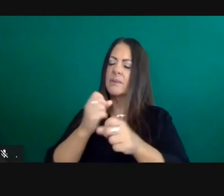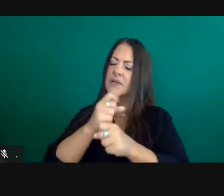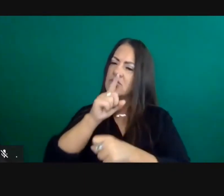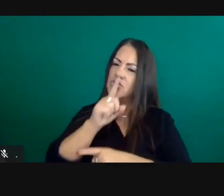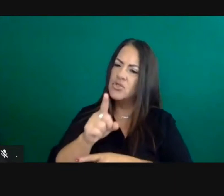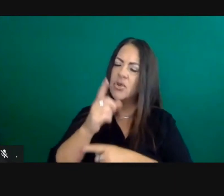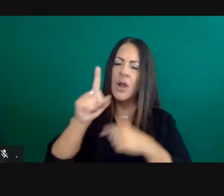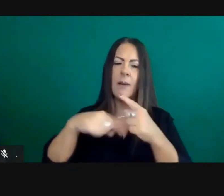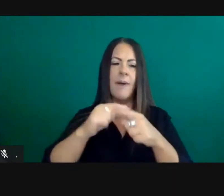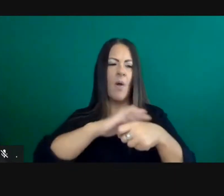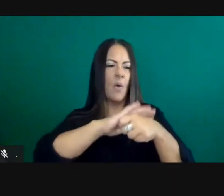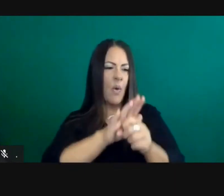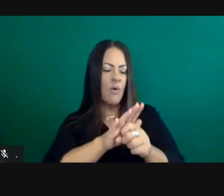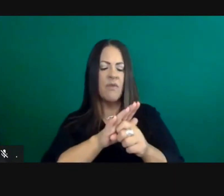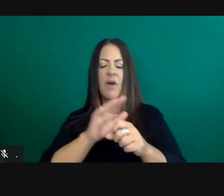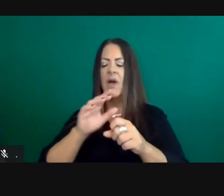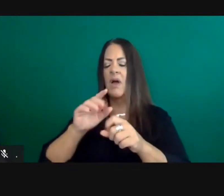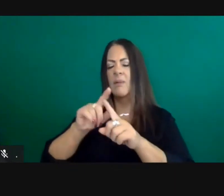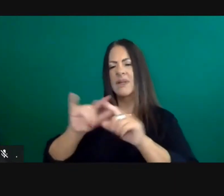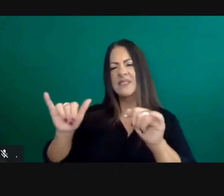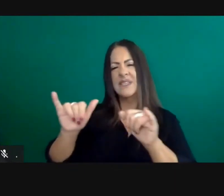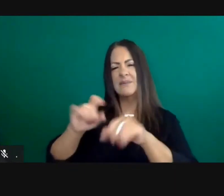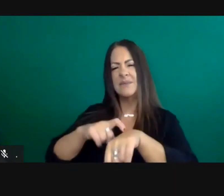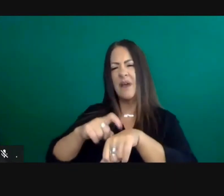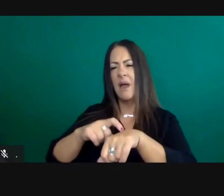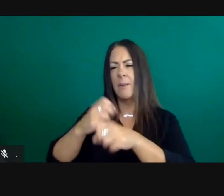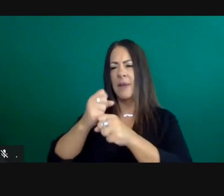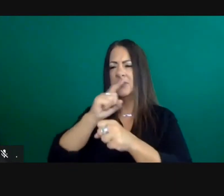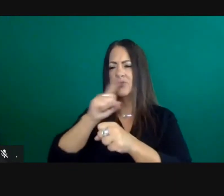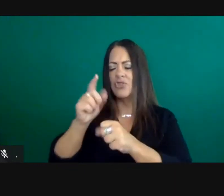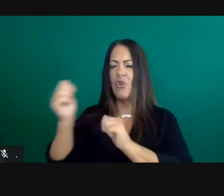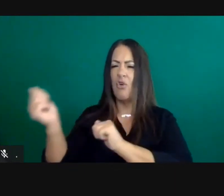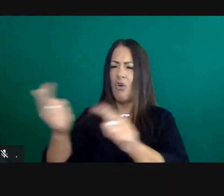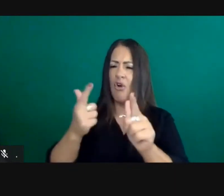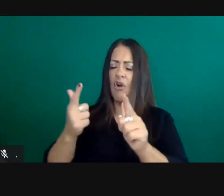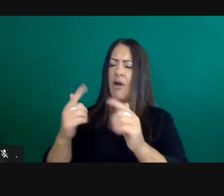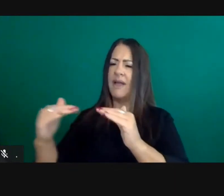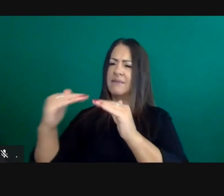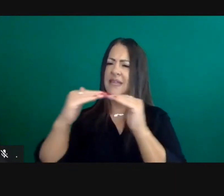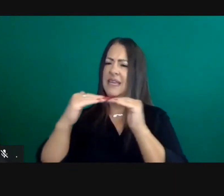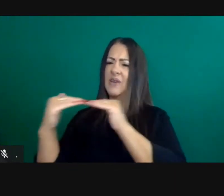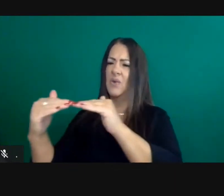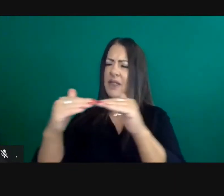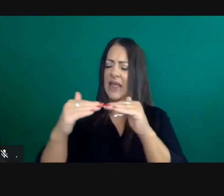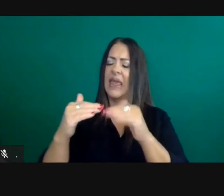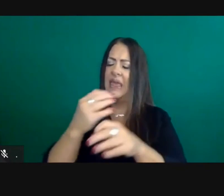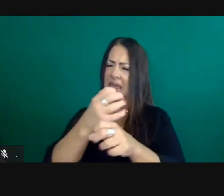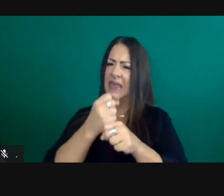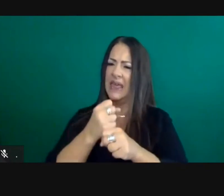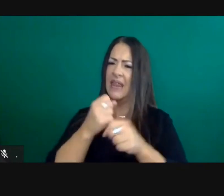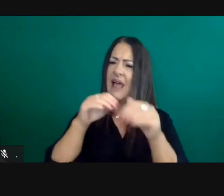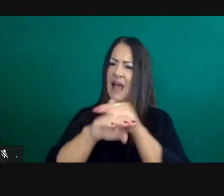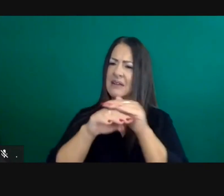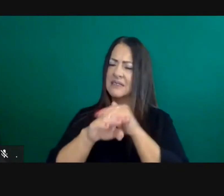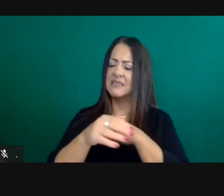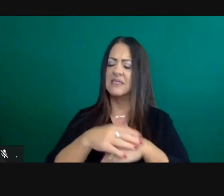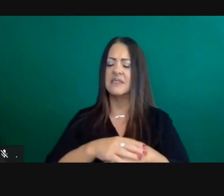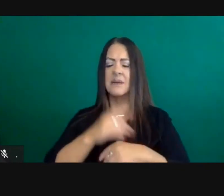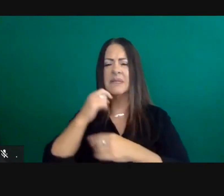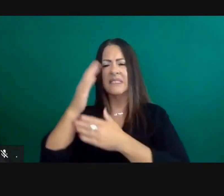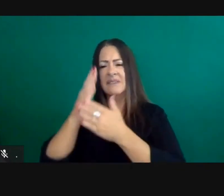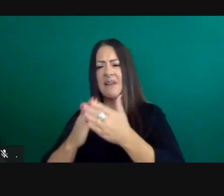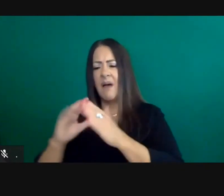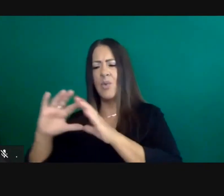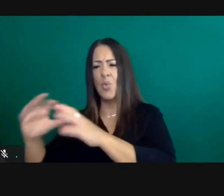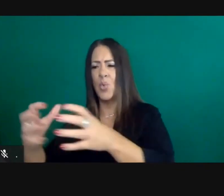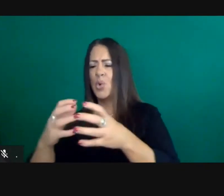and all the work we're doing, but in the broad context of health equity and equity in general. The disproportionate impact on certain populations